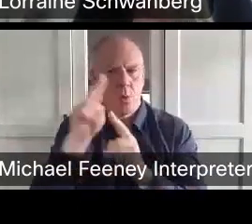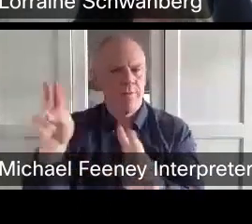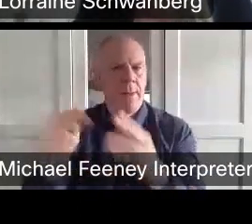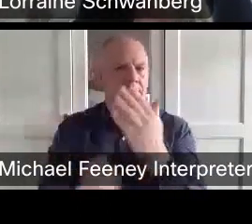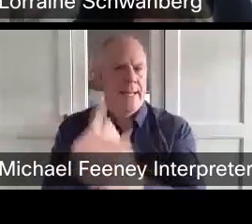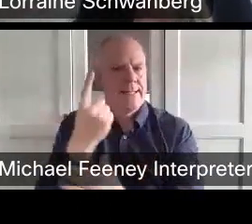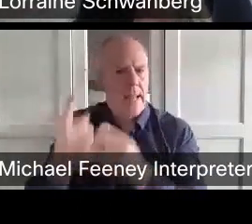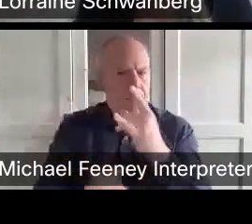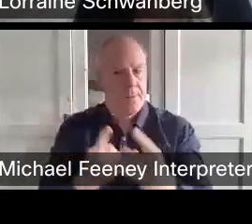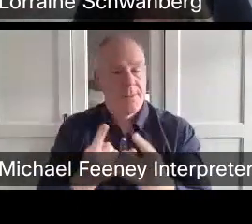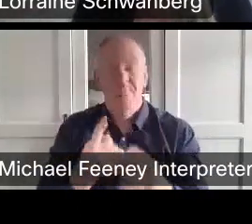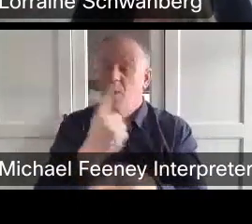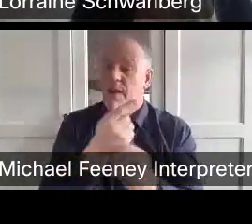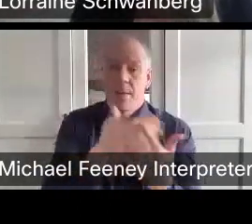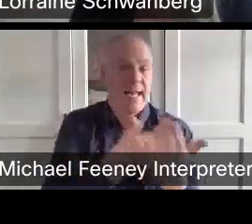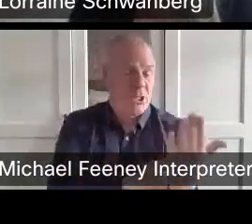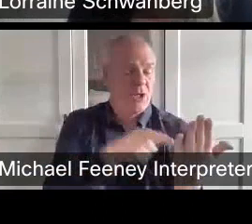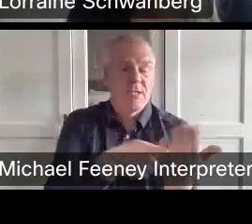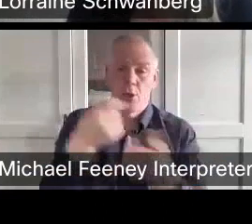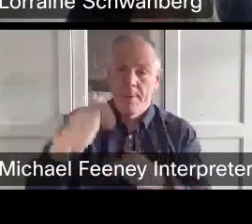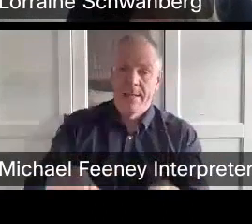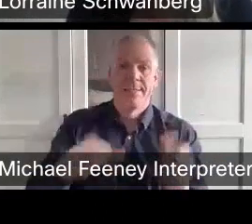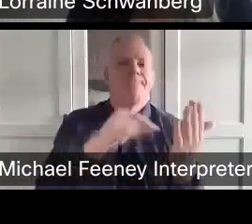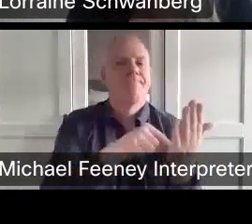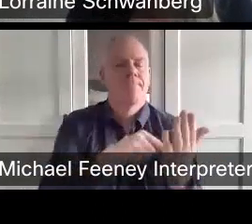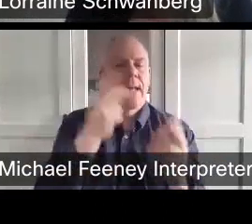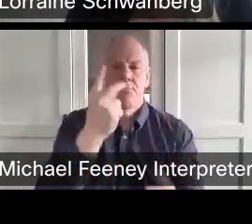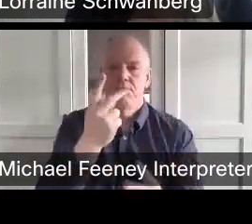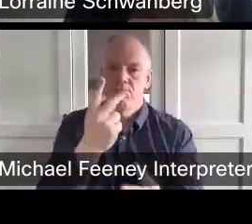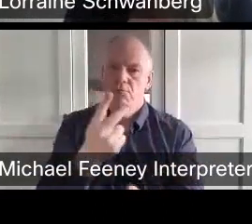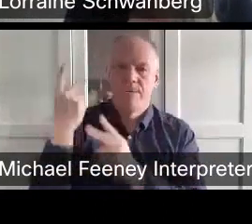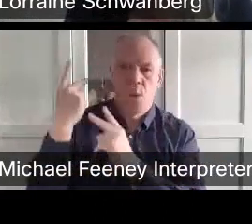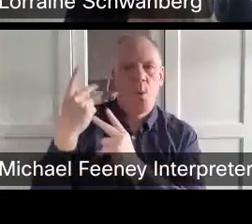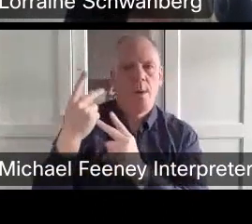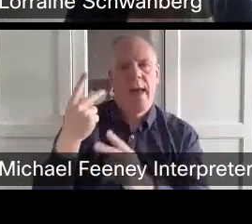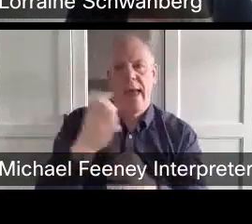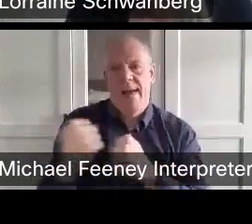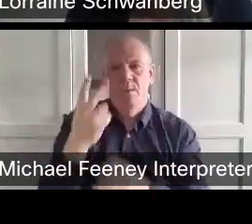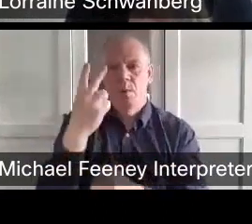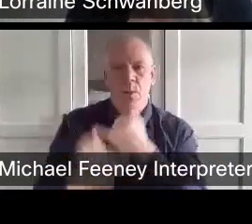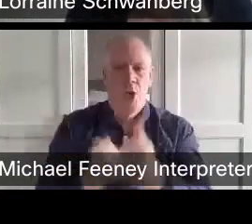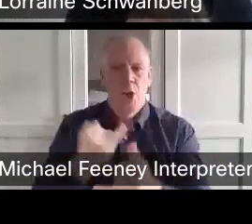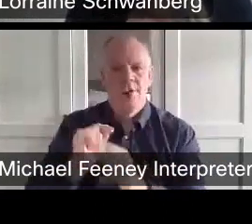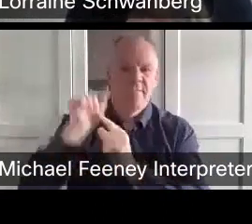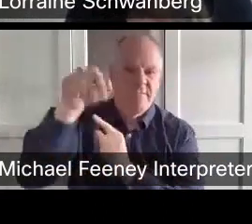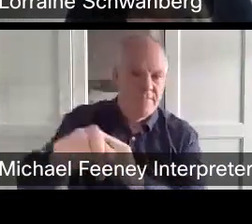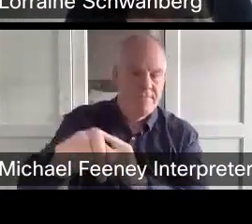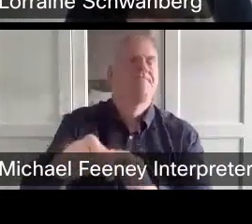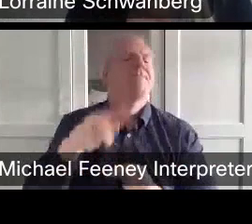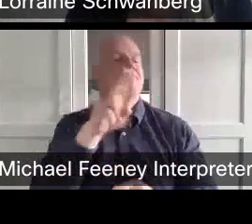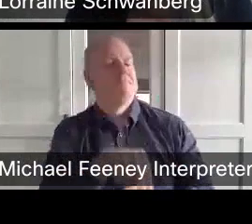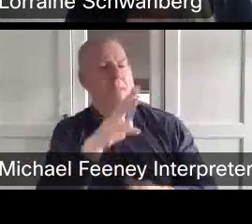that once it kind of kickstarts, once it commences, that it will be reviewed 2 years down the tracks. And he also can regulate for some of